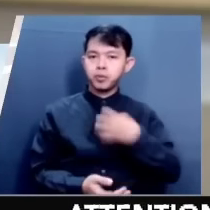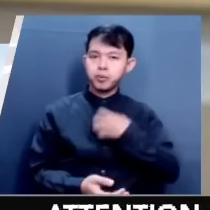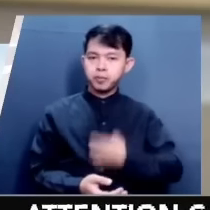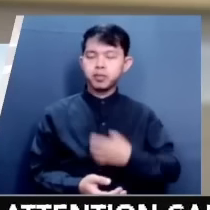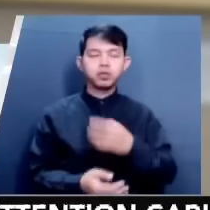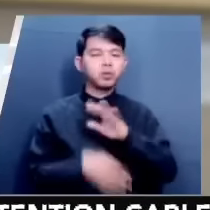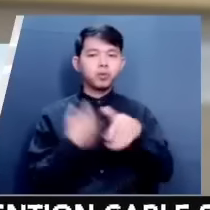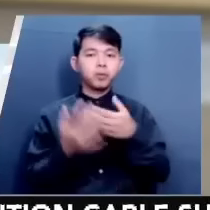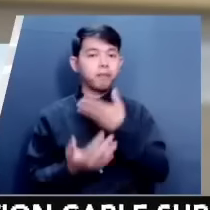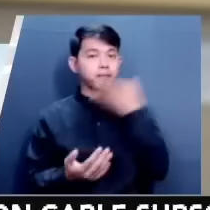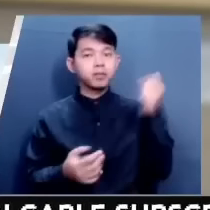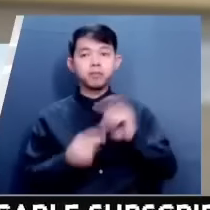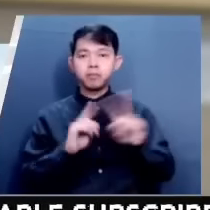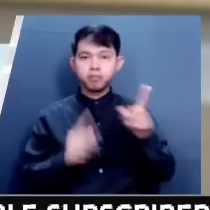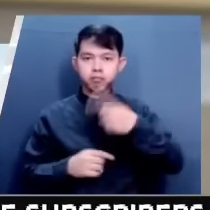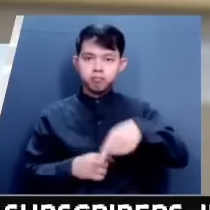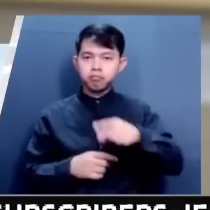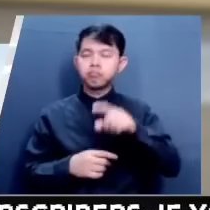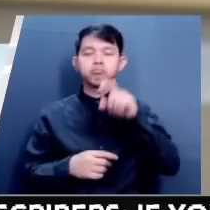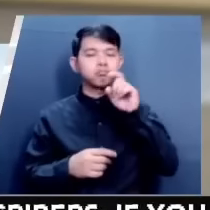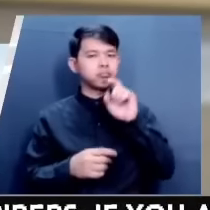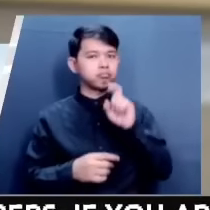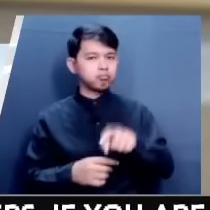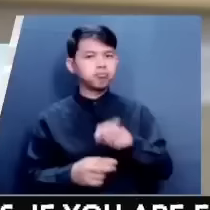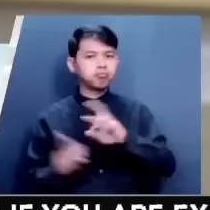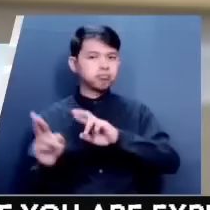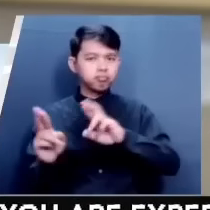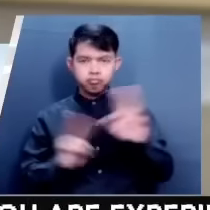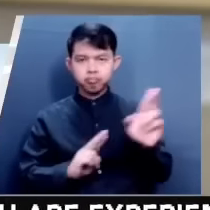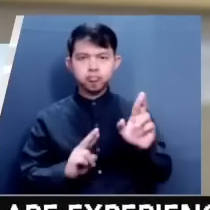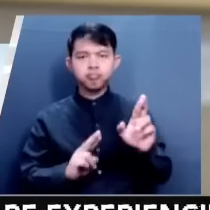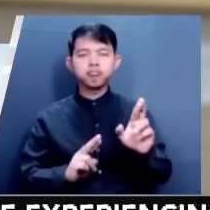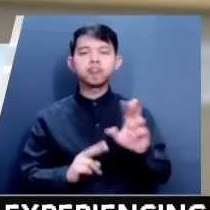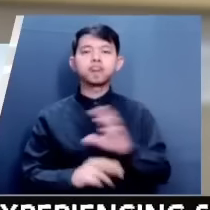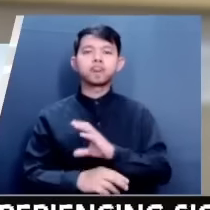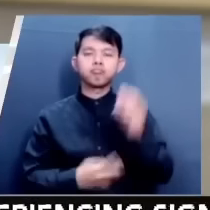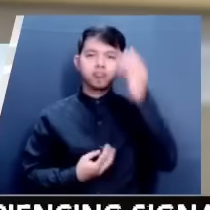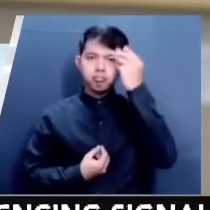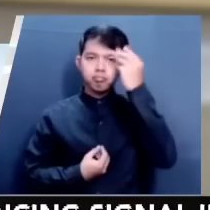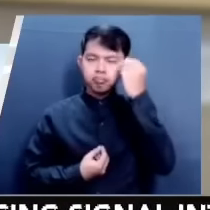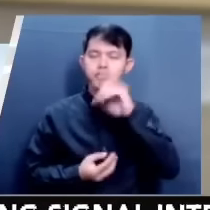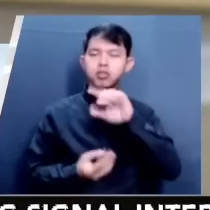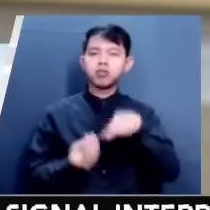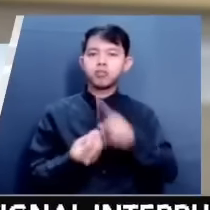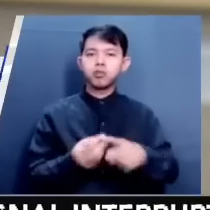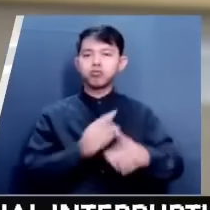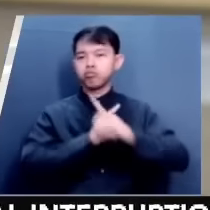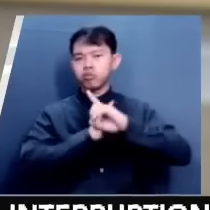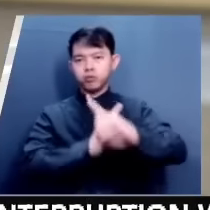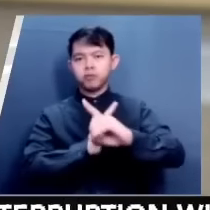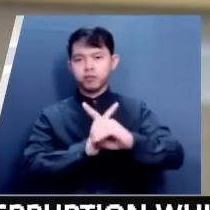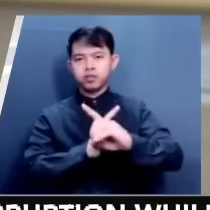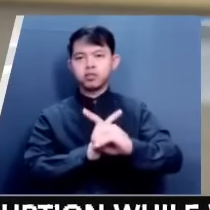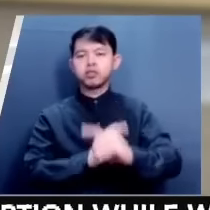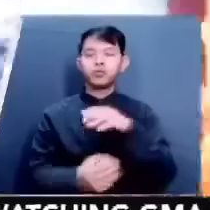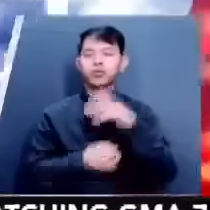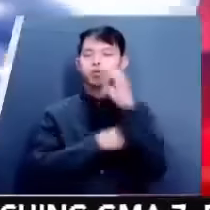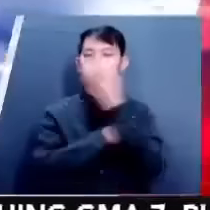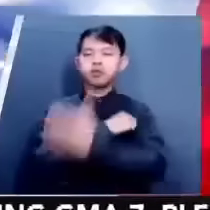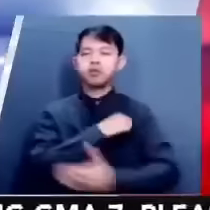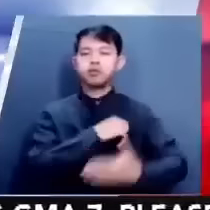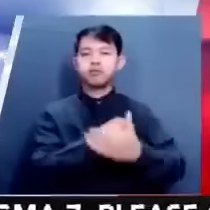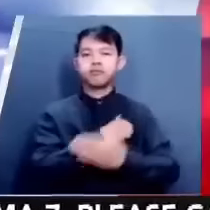be ready and to think about defending shield for the country.